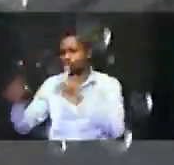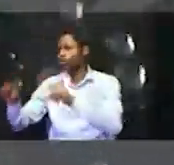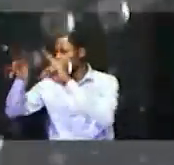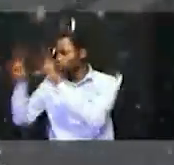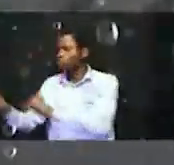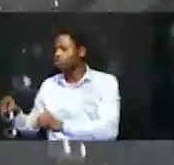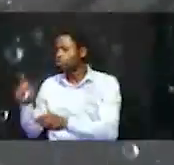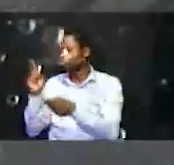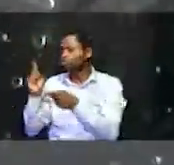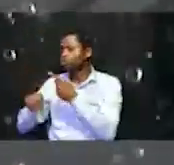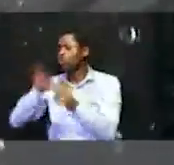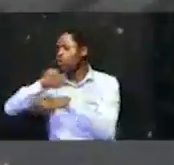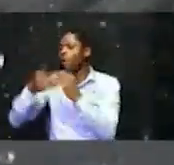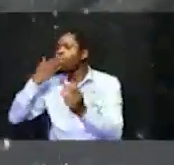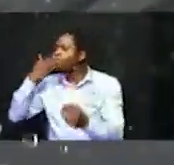Holy